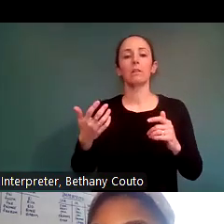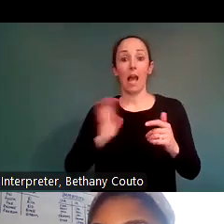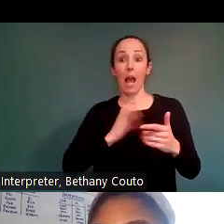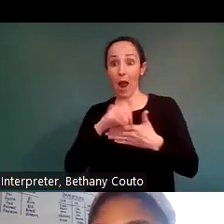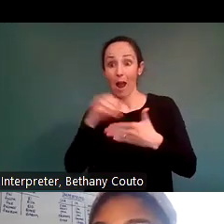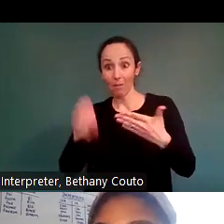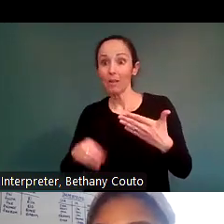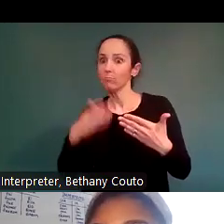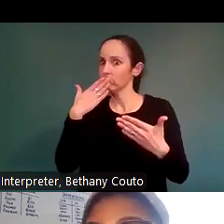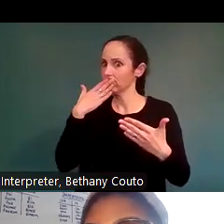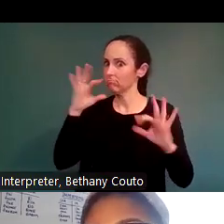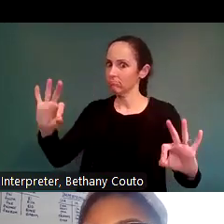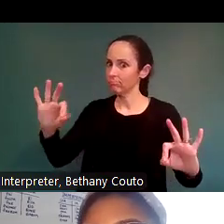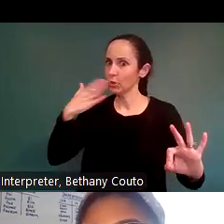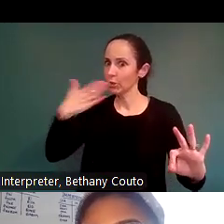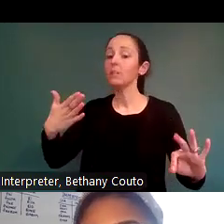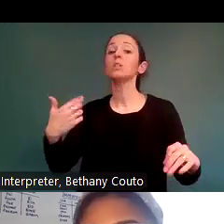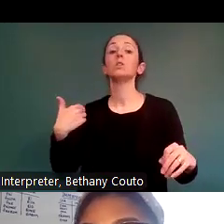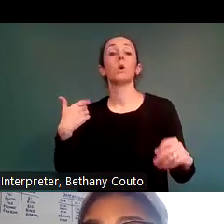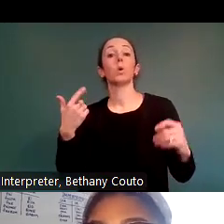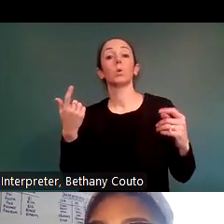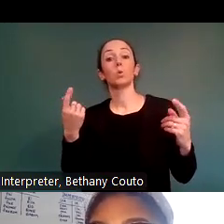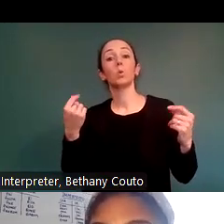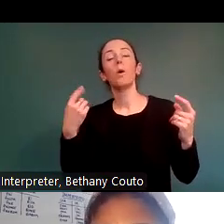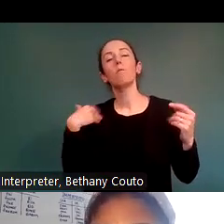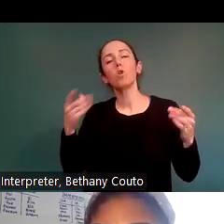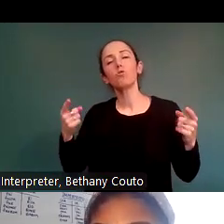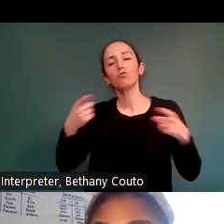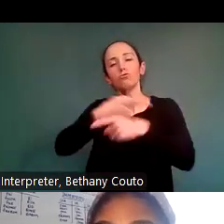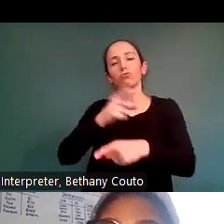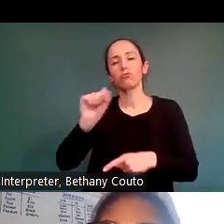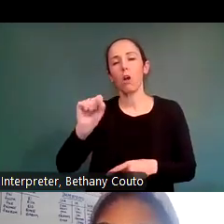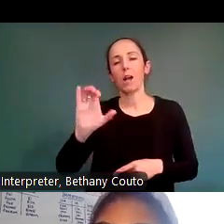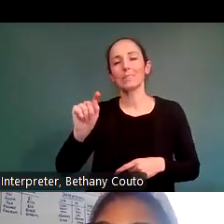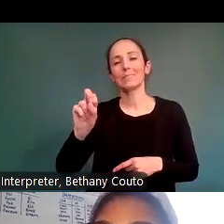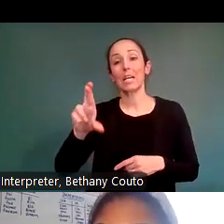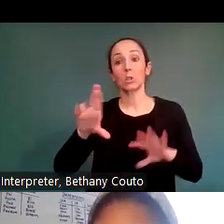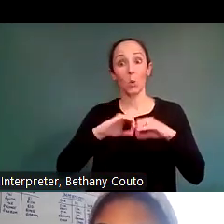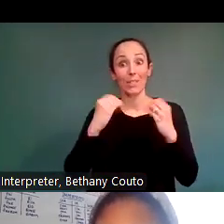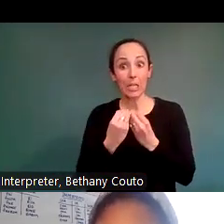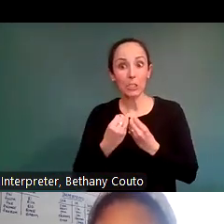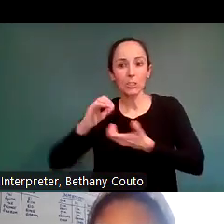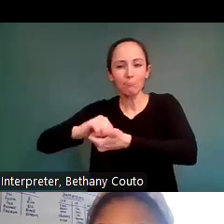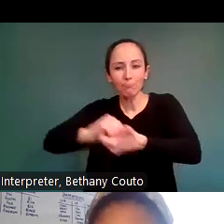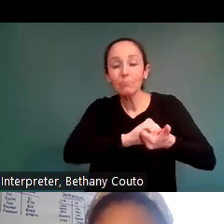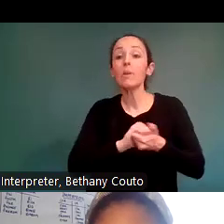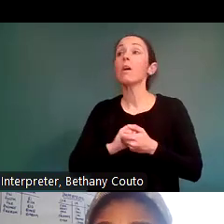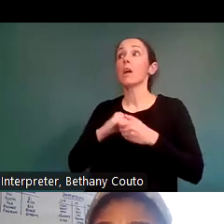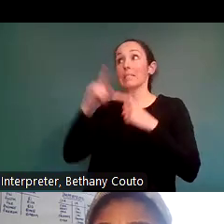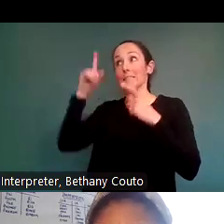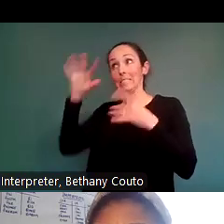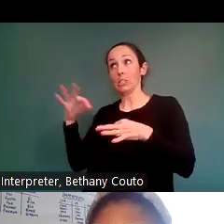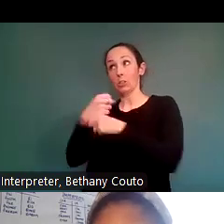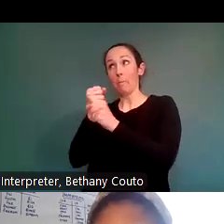And that was an engaged statewide network of cross-sector organizations, increased public and decision maker awareness of